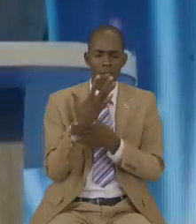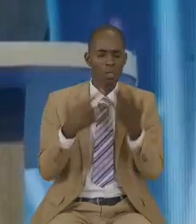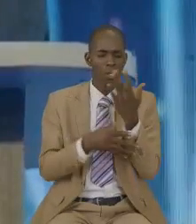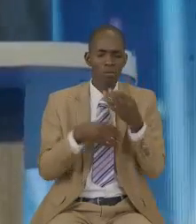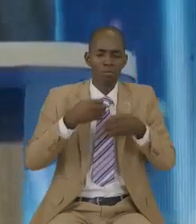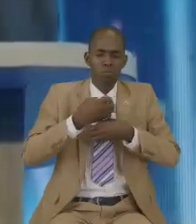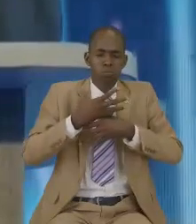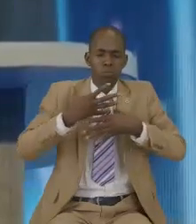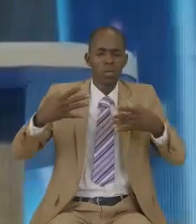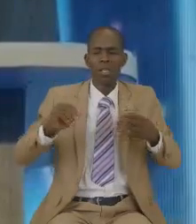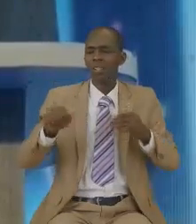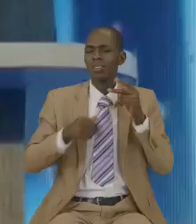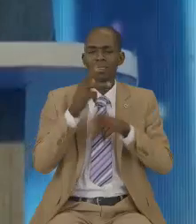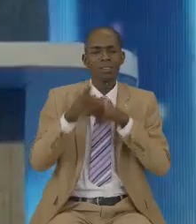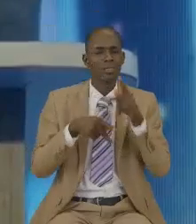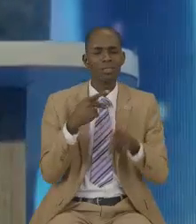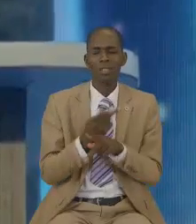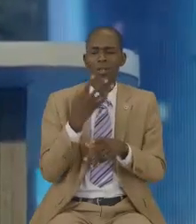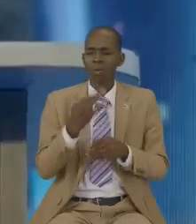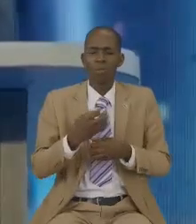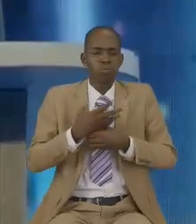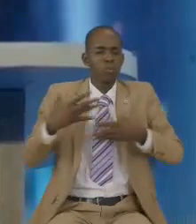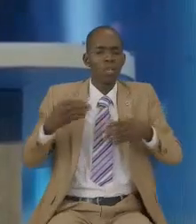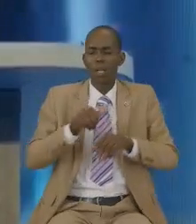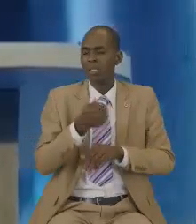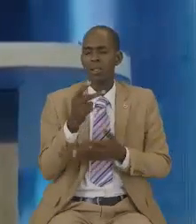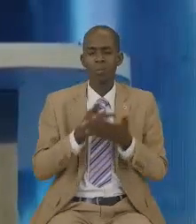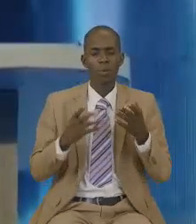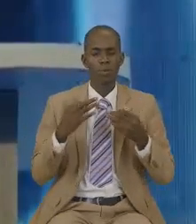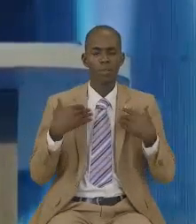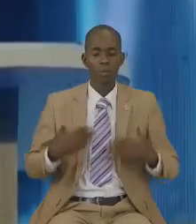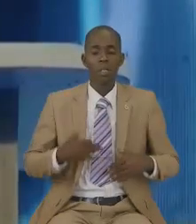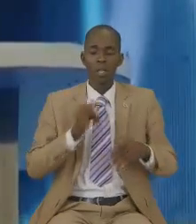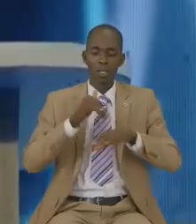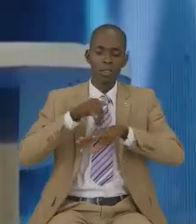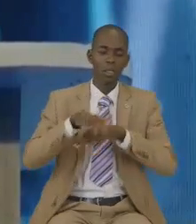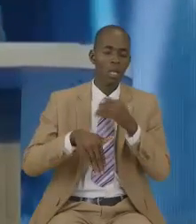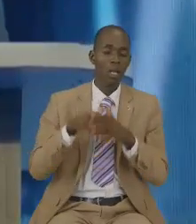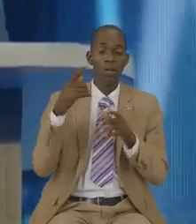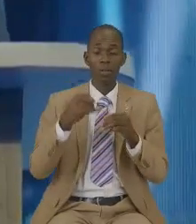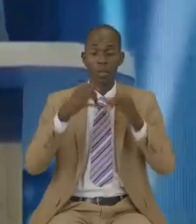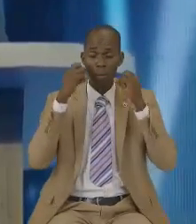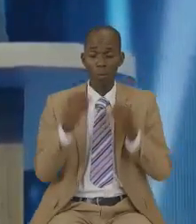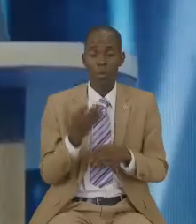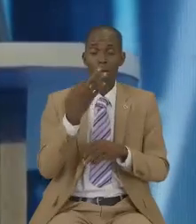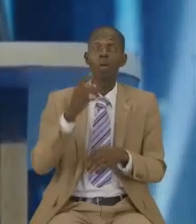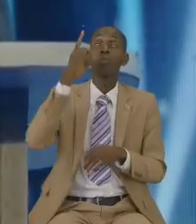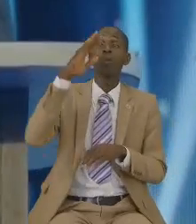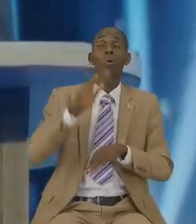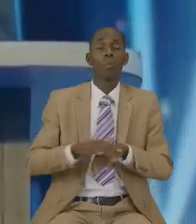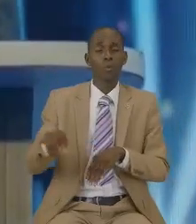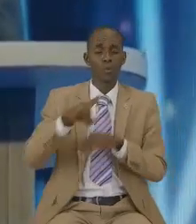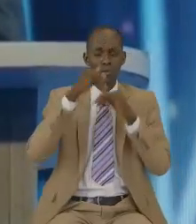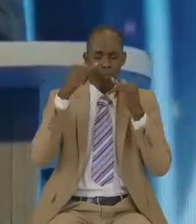hernia, any kind of swelling, any part of the body, I send for the power of God upon you right